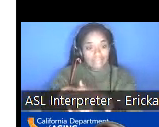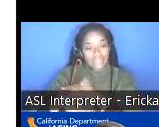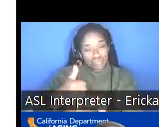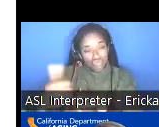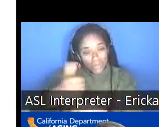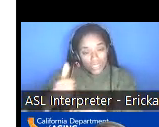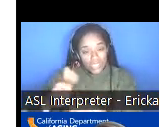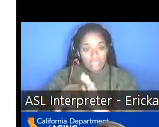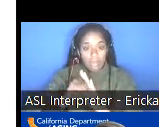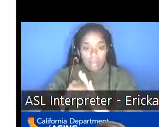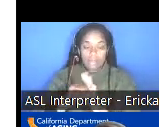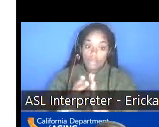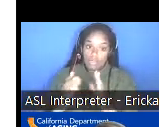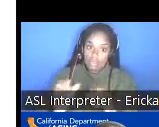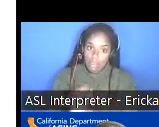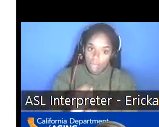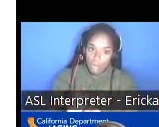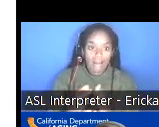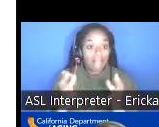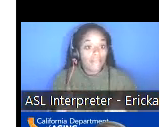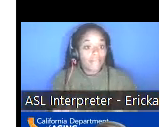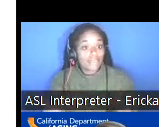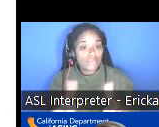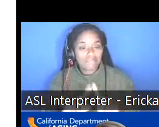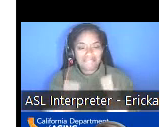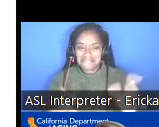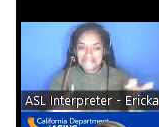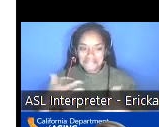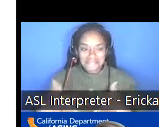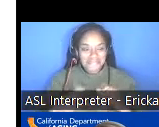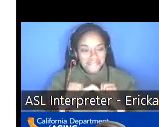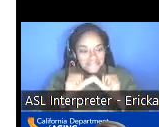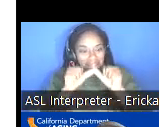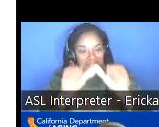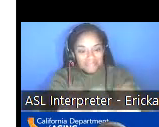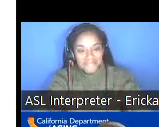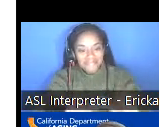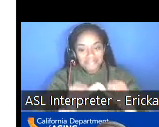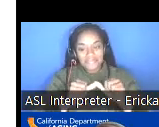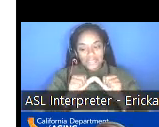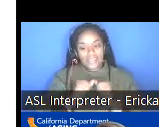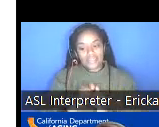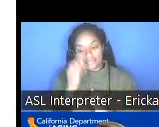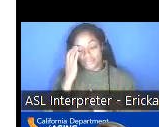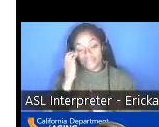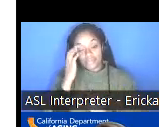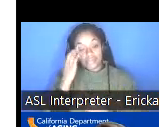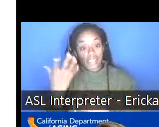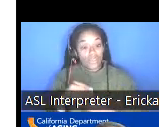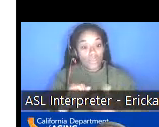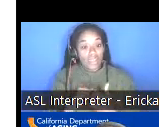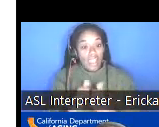a lot of work to do, a lot of opportunity, but we're really excited to continue moving forward with this, including how we